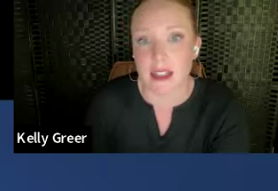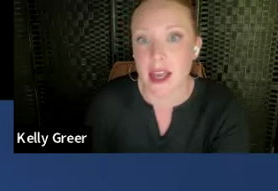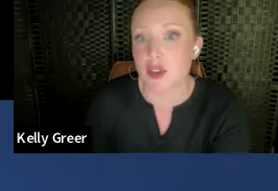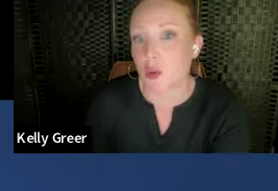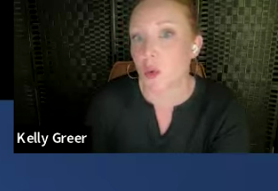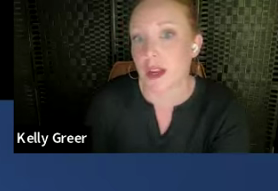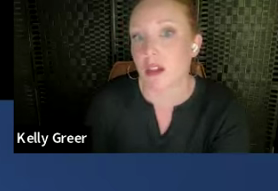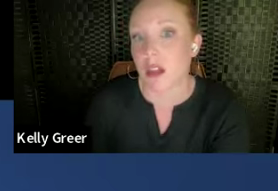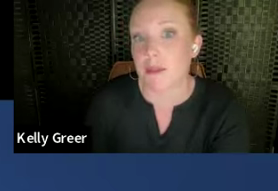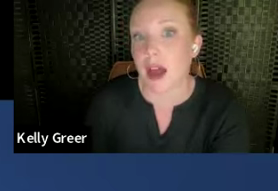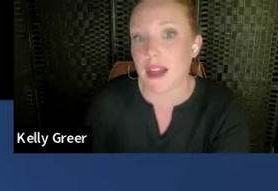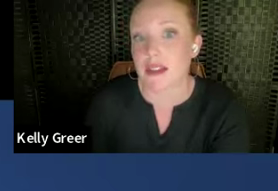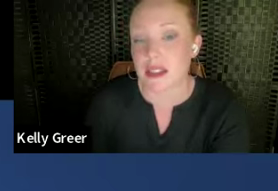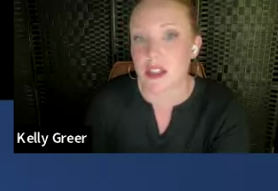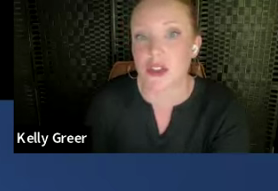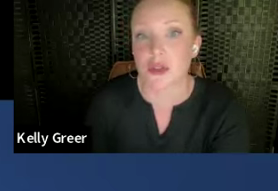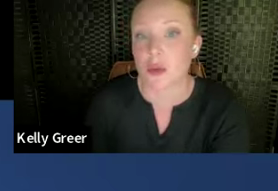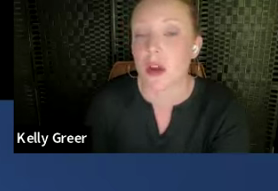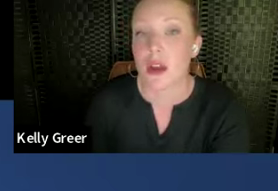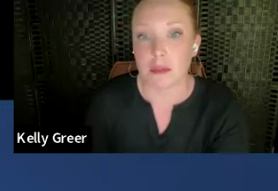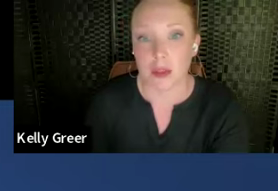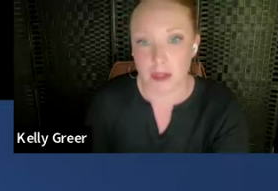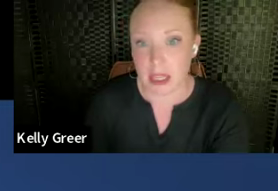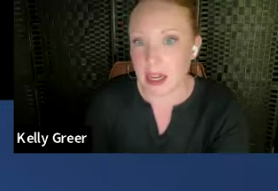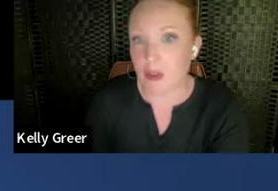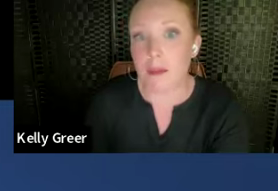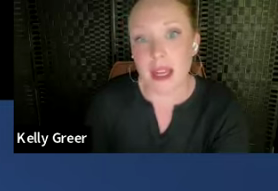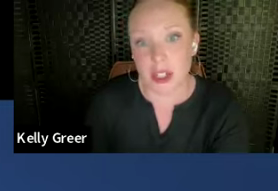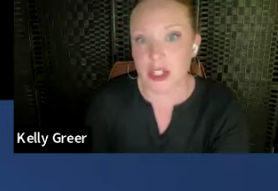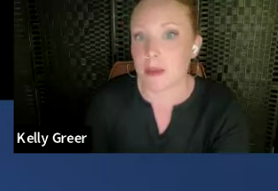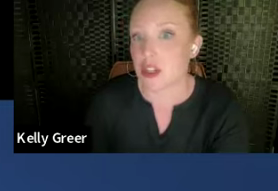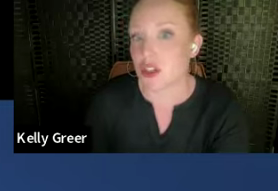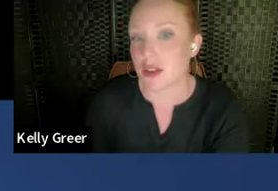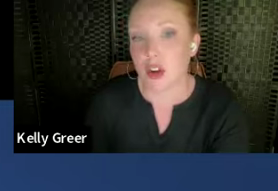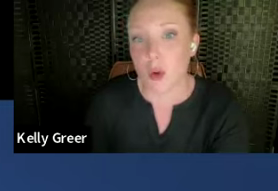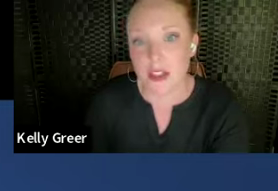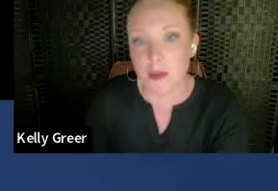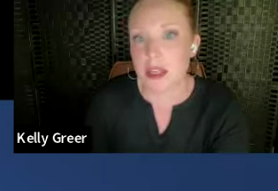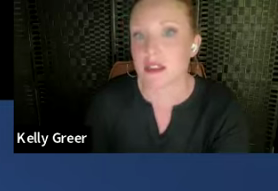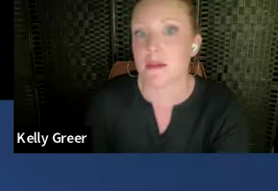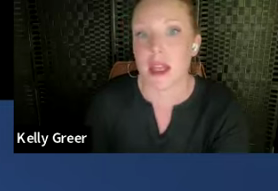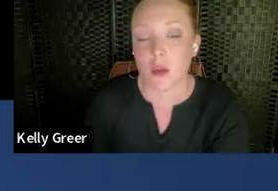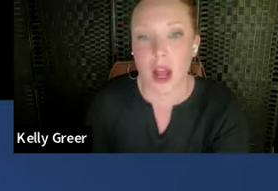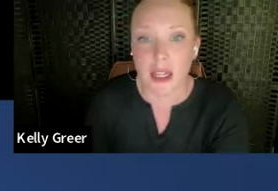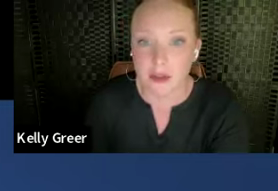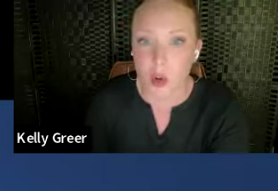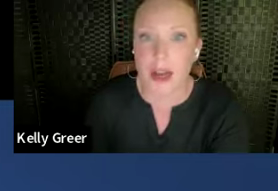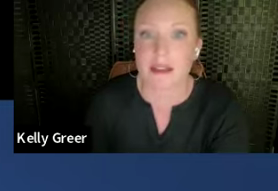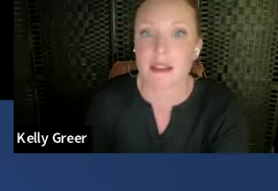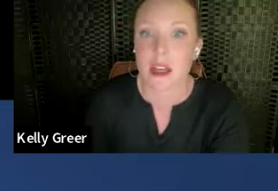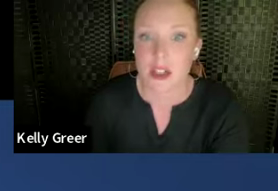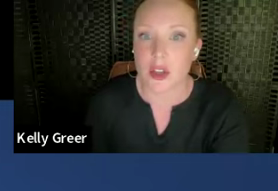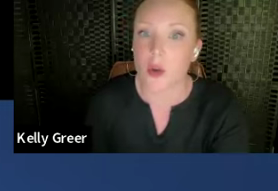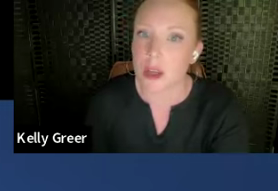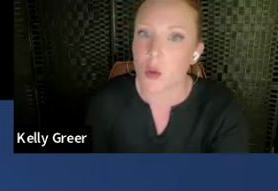reaching and contacting them. So we're working a lot behind the scenes to sending out reminders, making sure that requests are being submitted, what kind